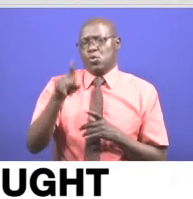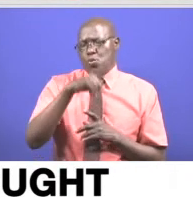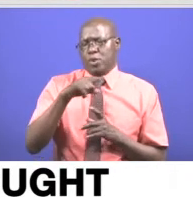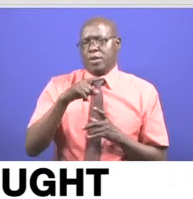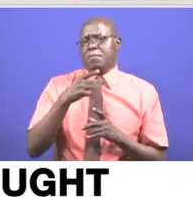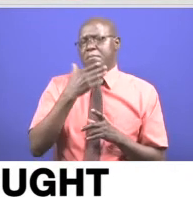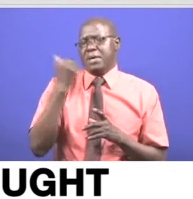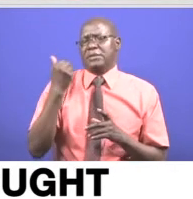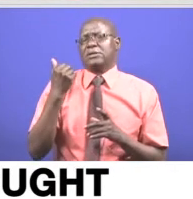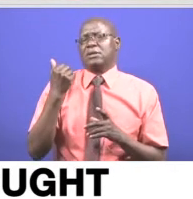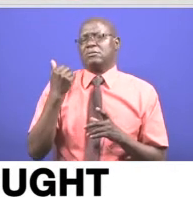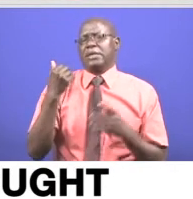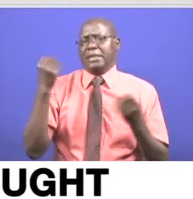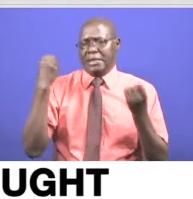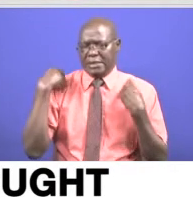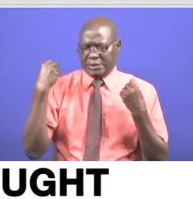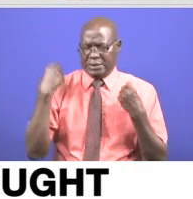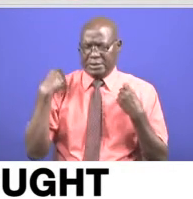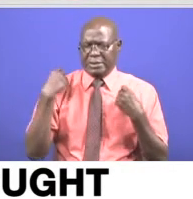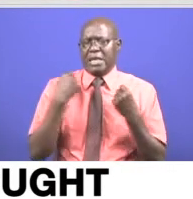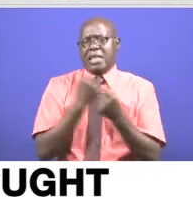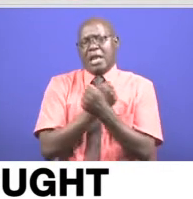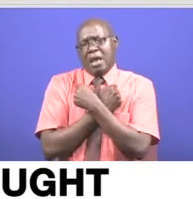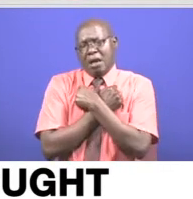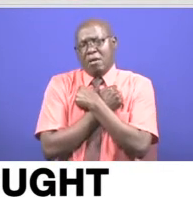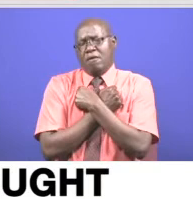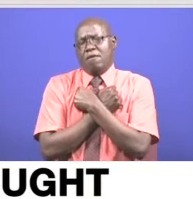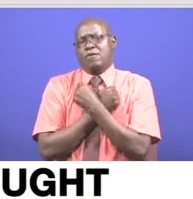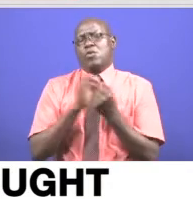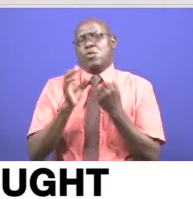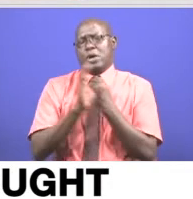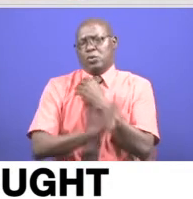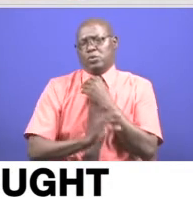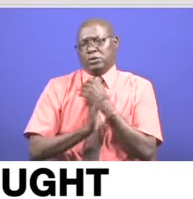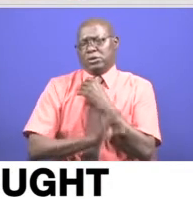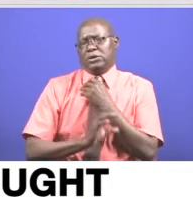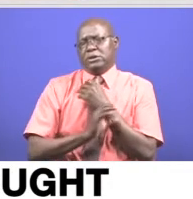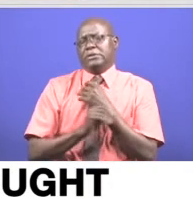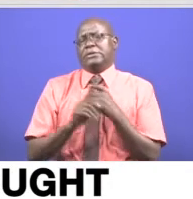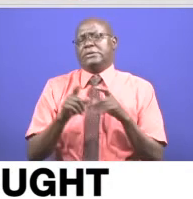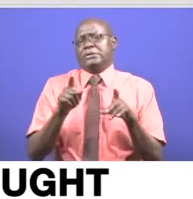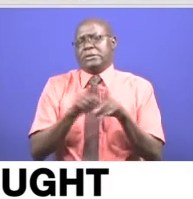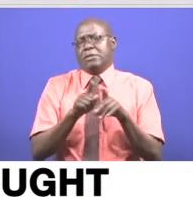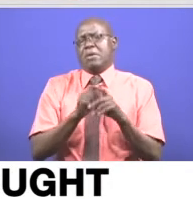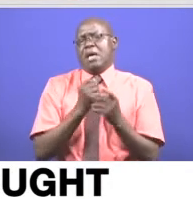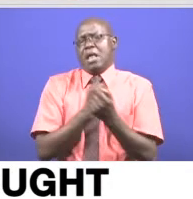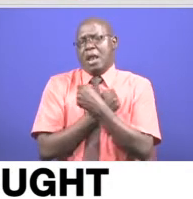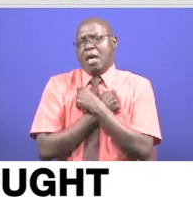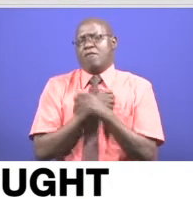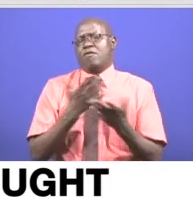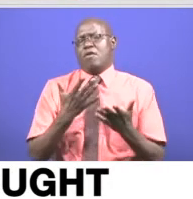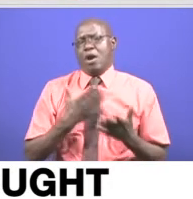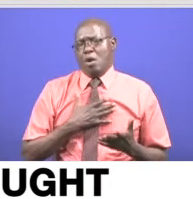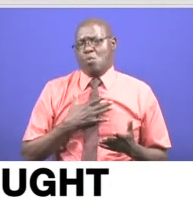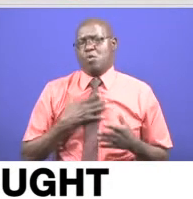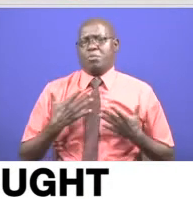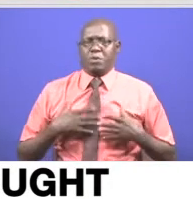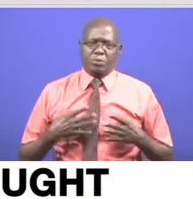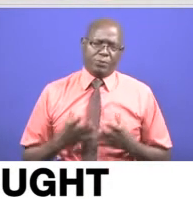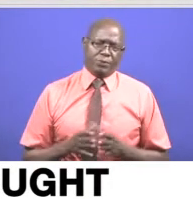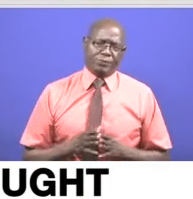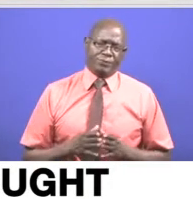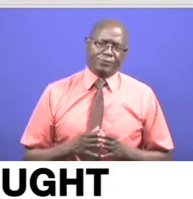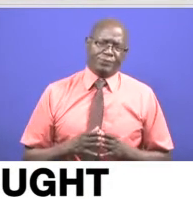patriotism, not just the love for the nation, but let's also extend the love for our people.